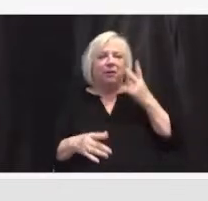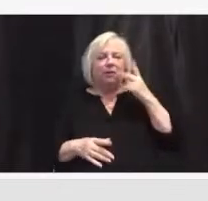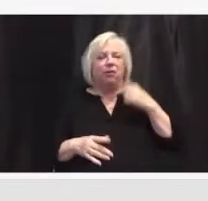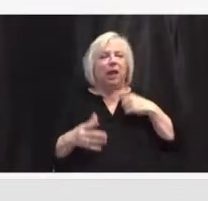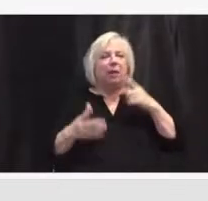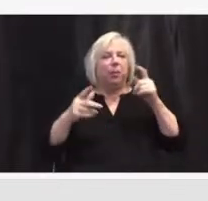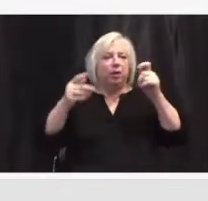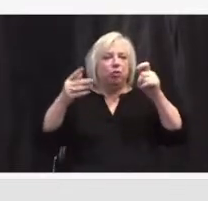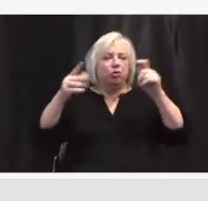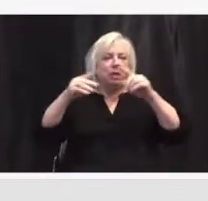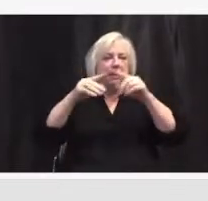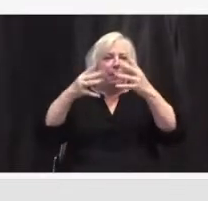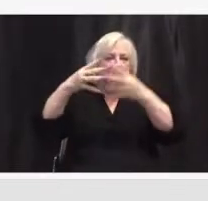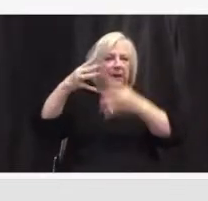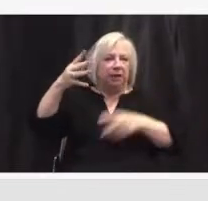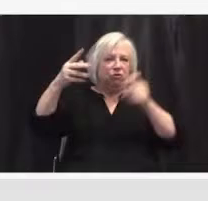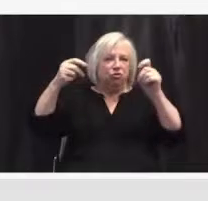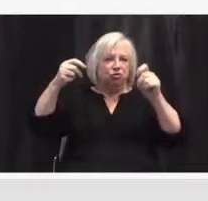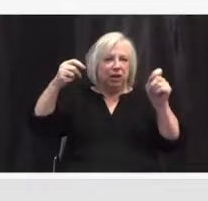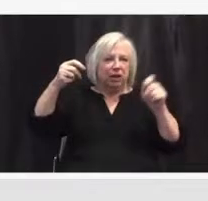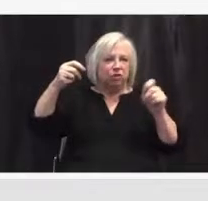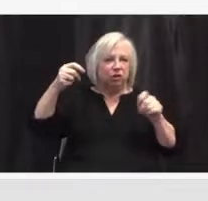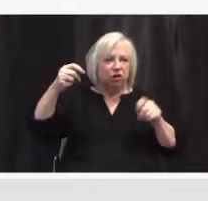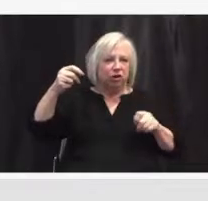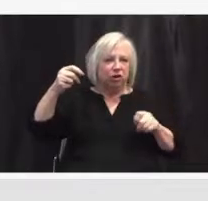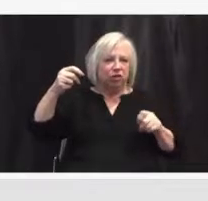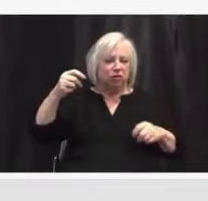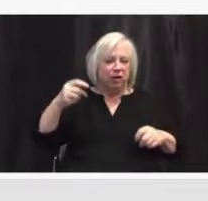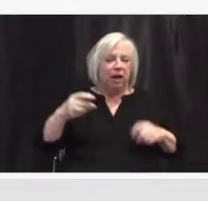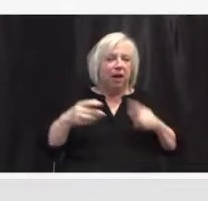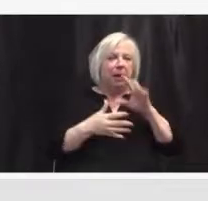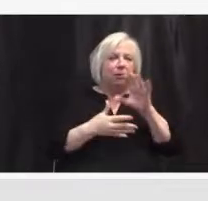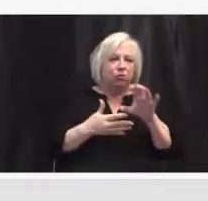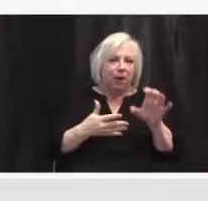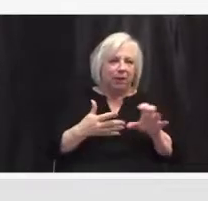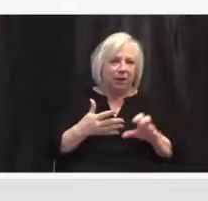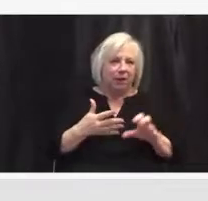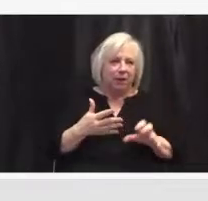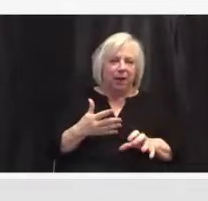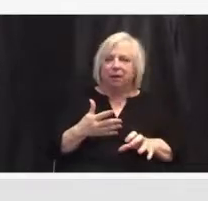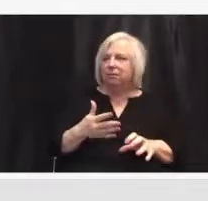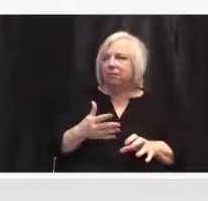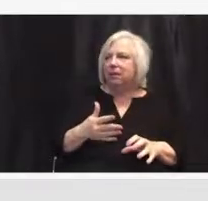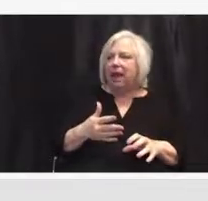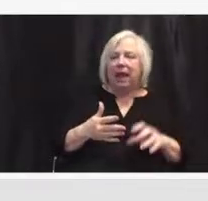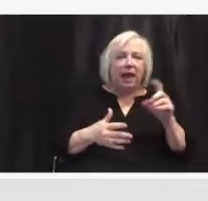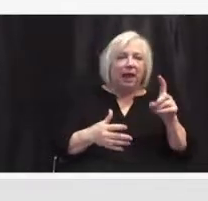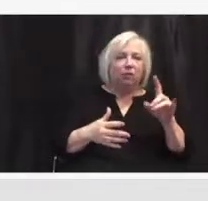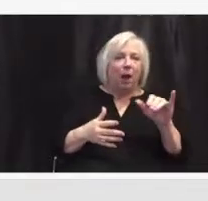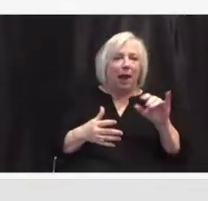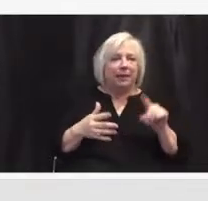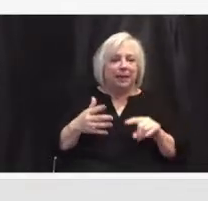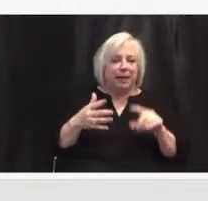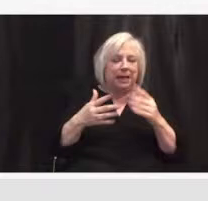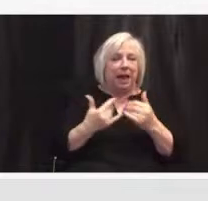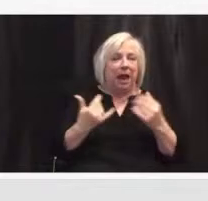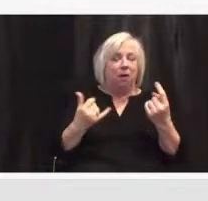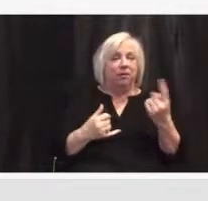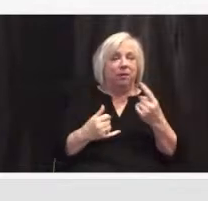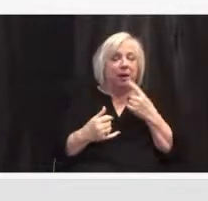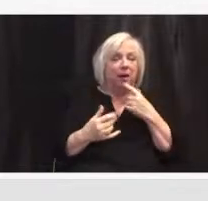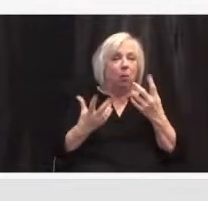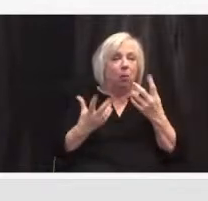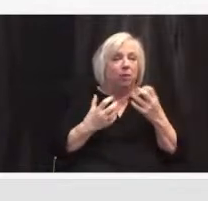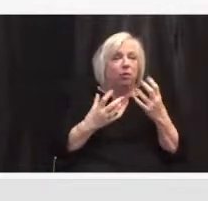checkpoint list. You had a checkpoint list that meets, these criteria. I've already started XYZ. So now if somebody, that want to